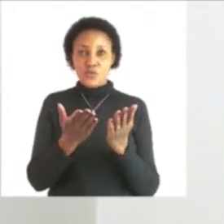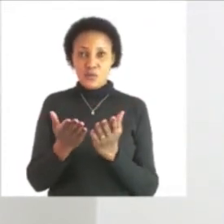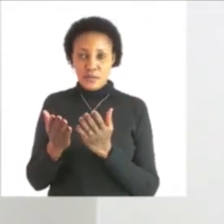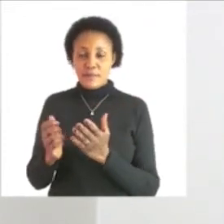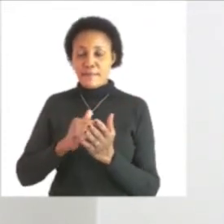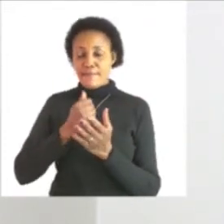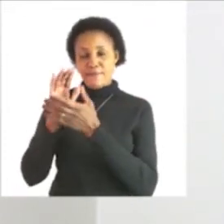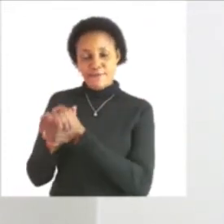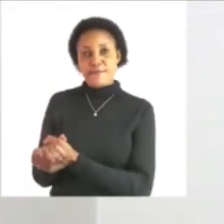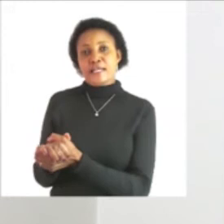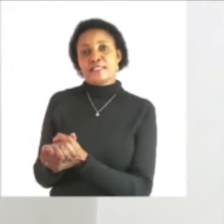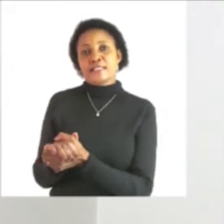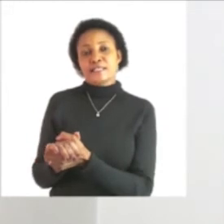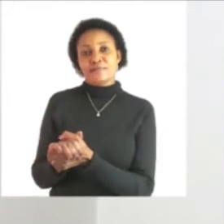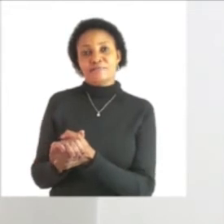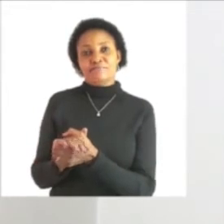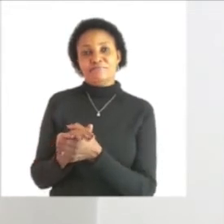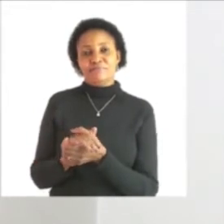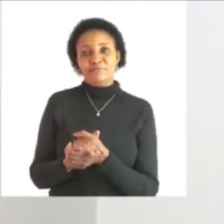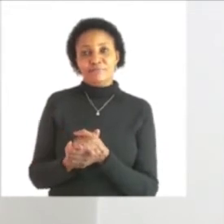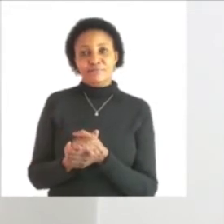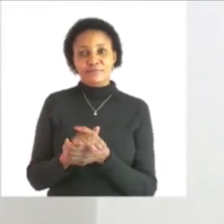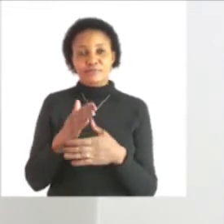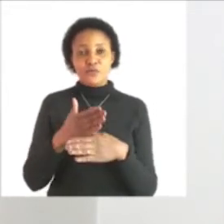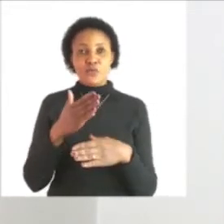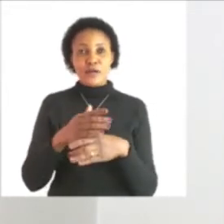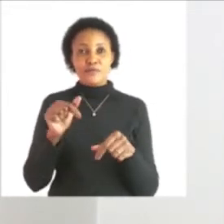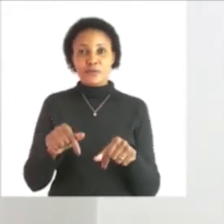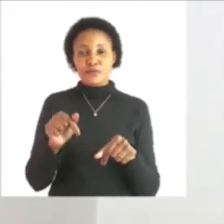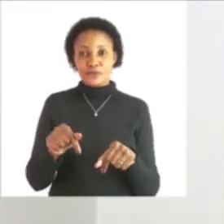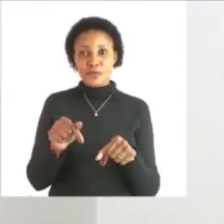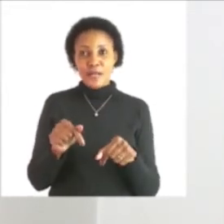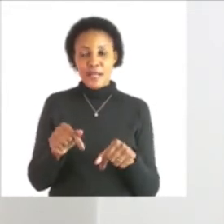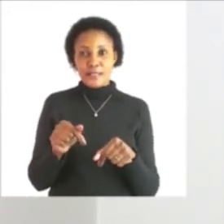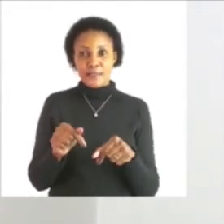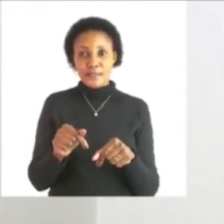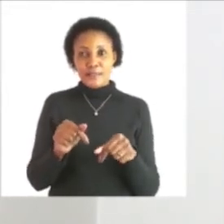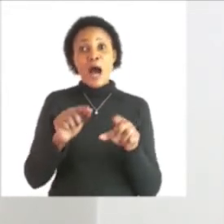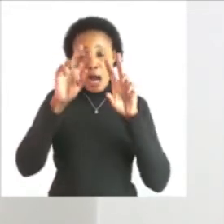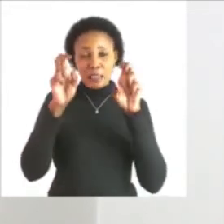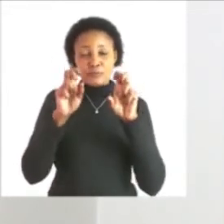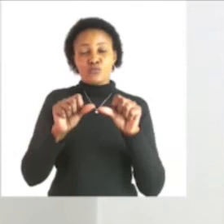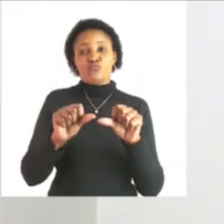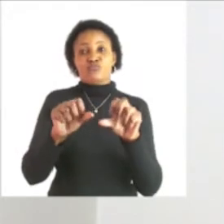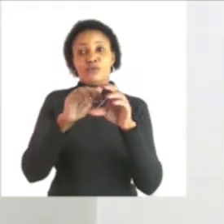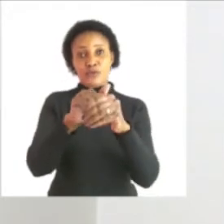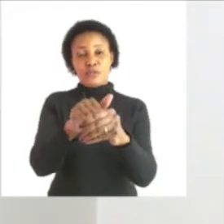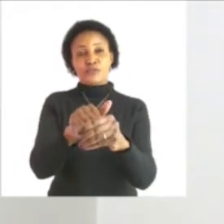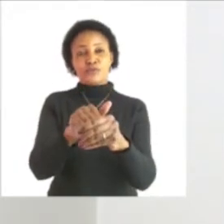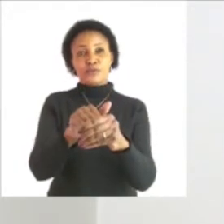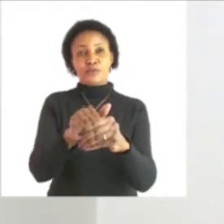my friend with me today. Our theme is still about transport, but before we go